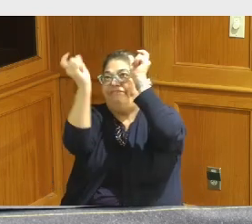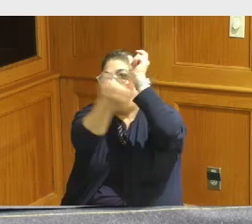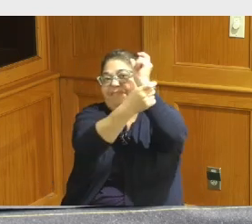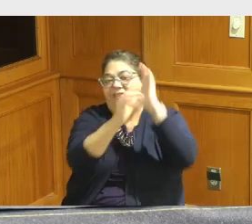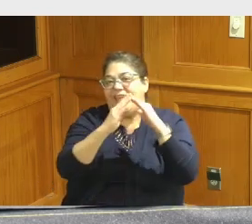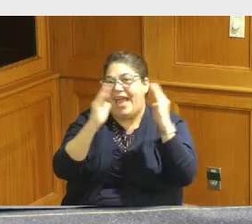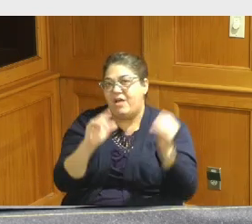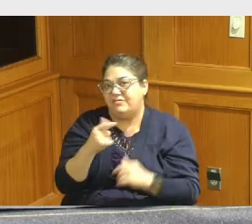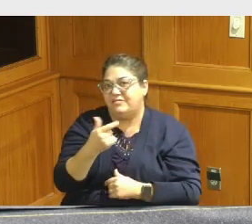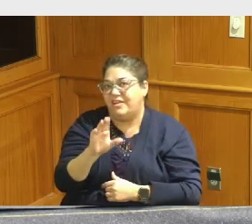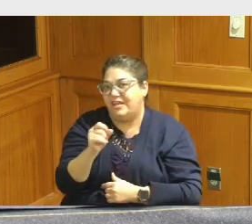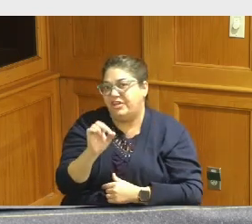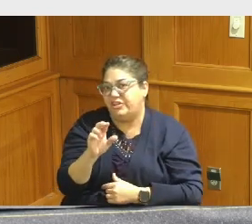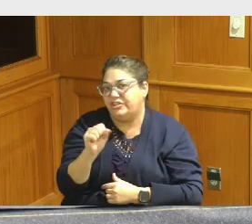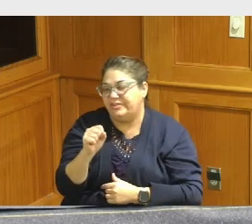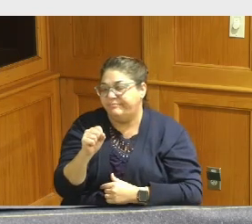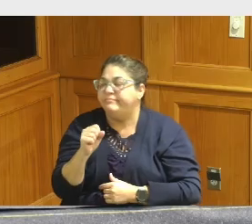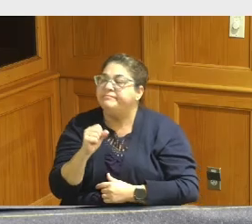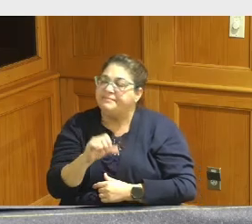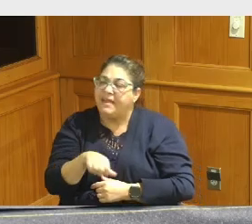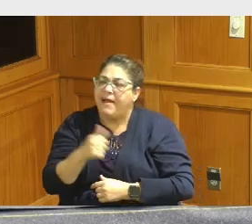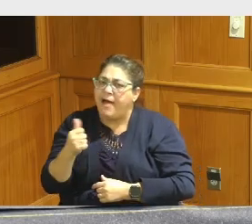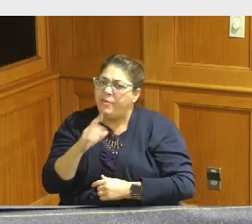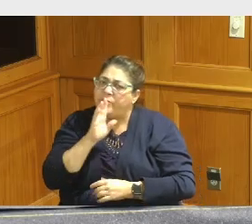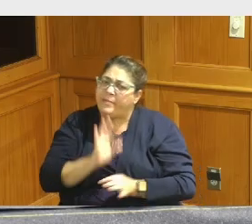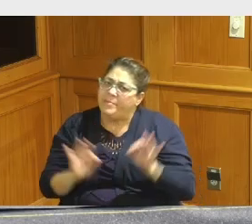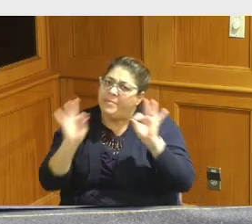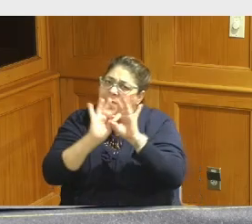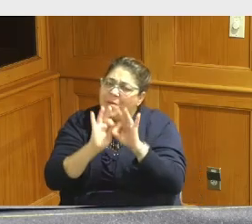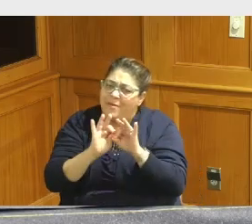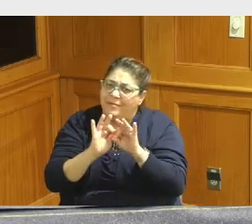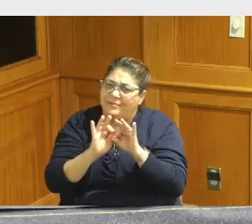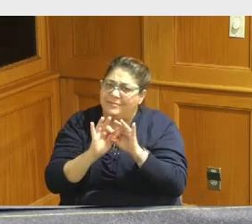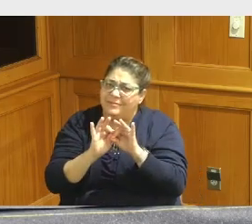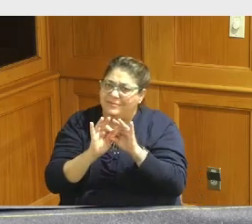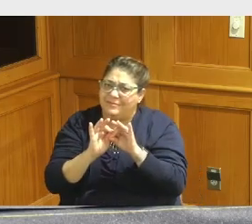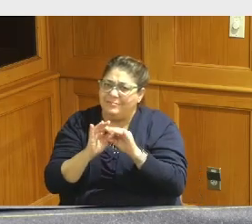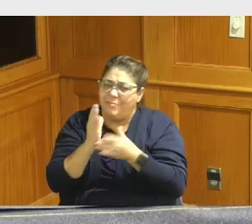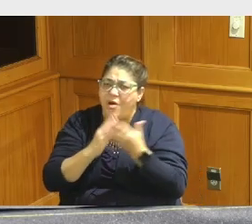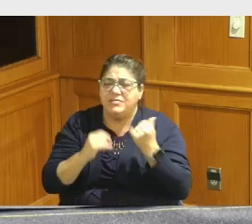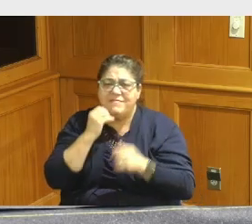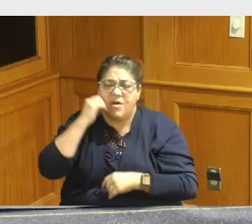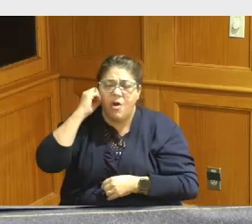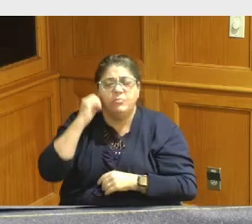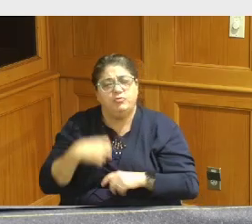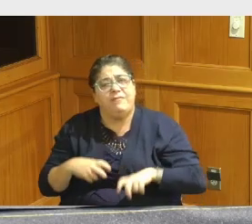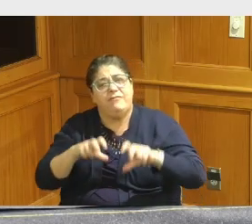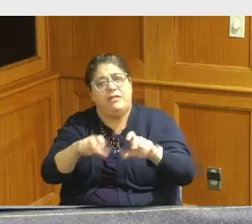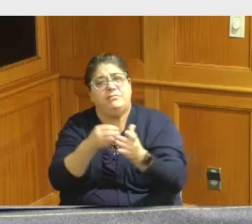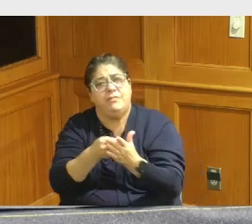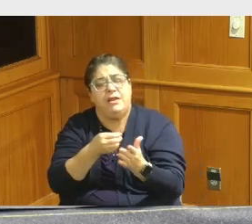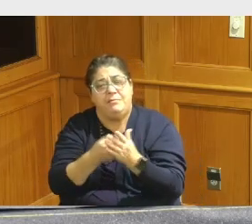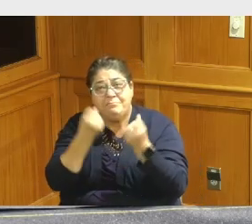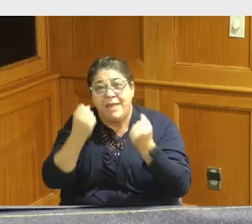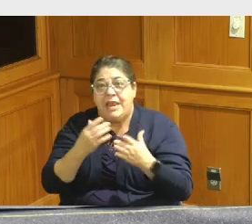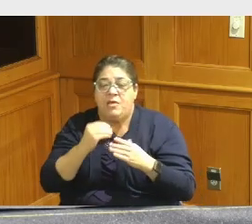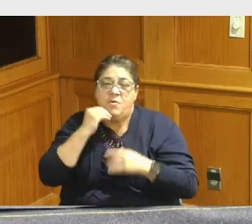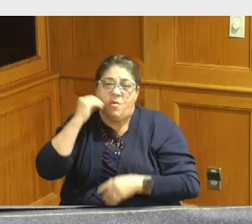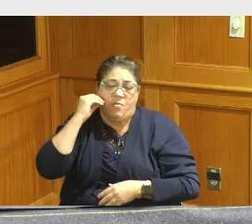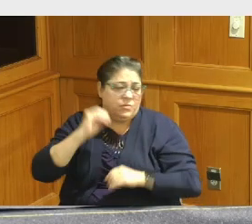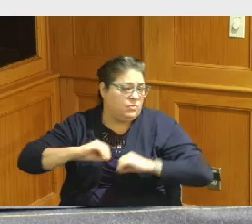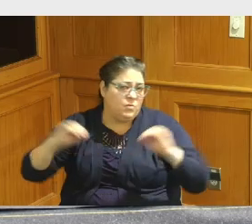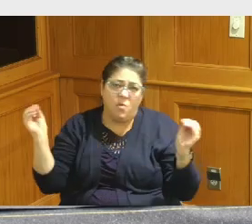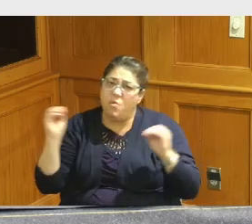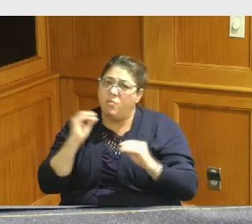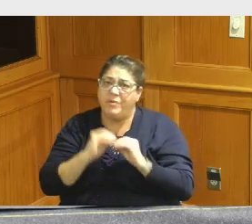really important infrastructure components of a home to be investing in. Many of these homes, as I mentioned, hadn't seen any